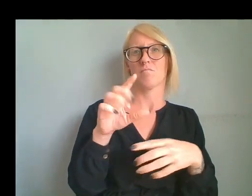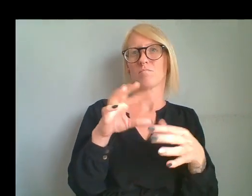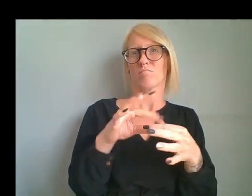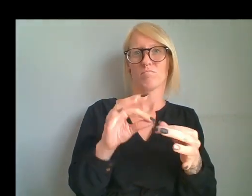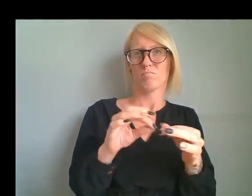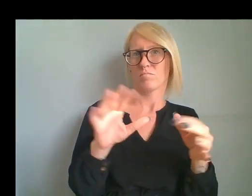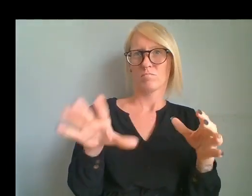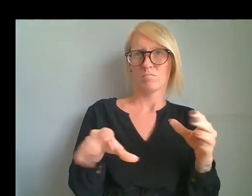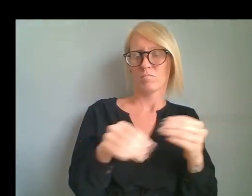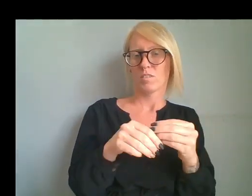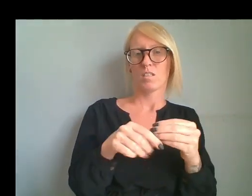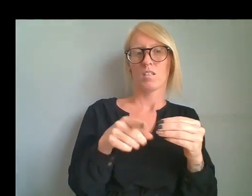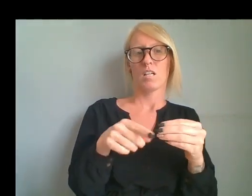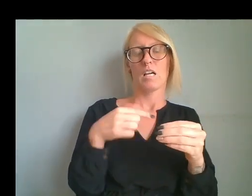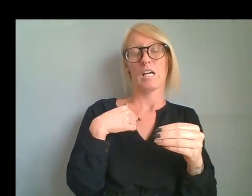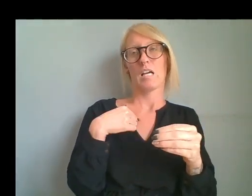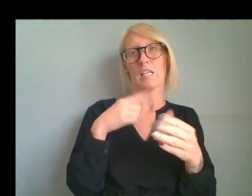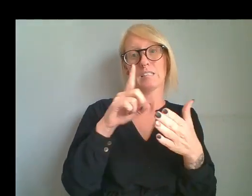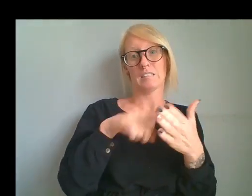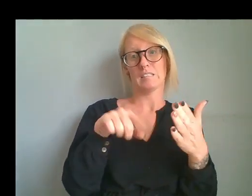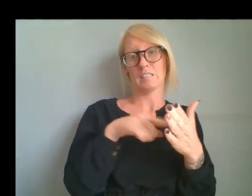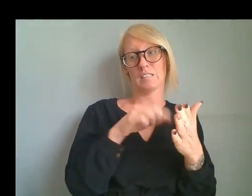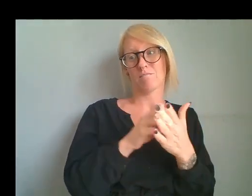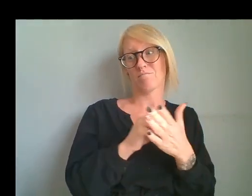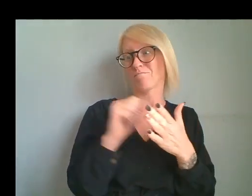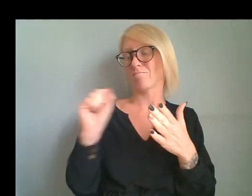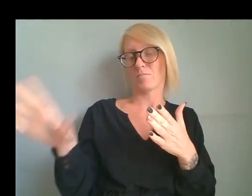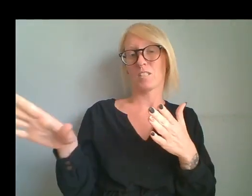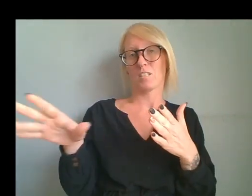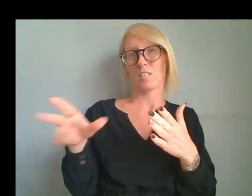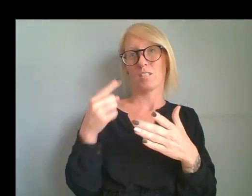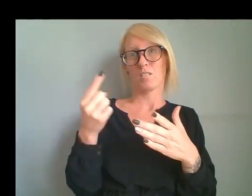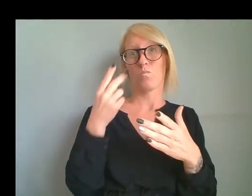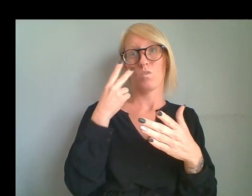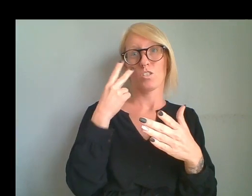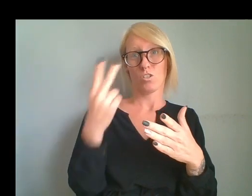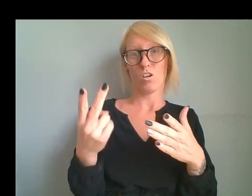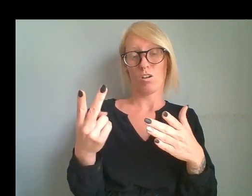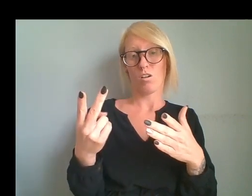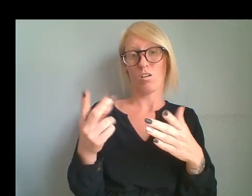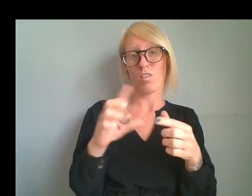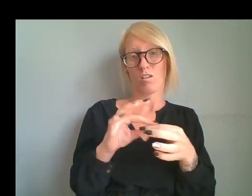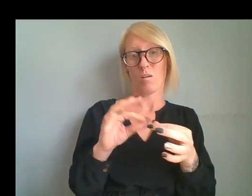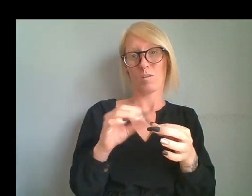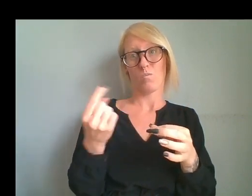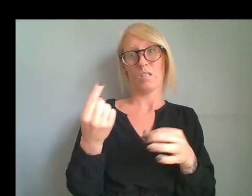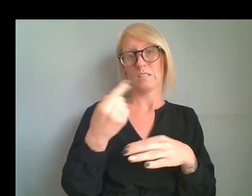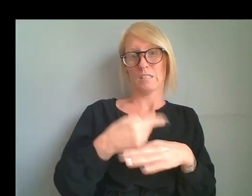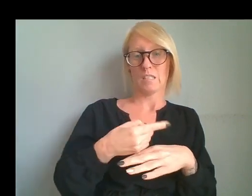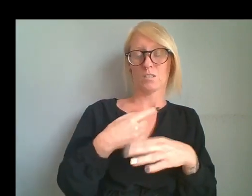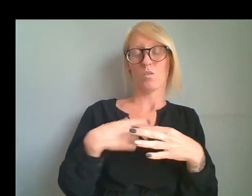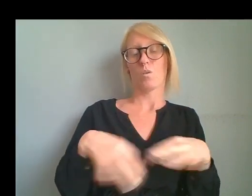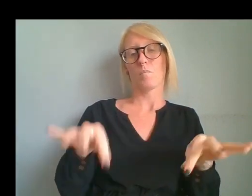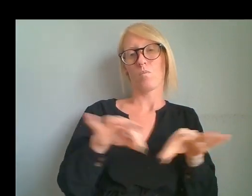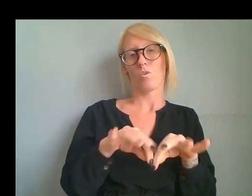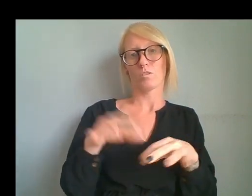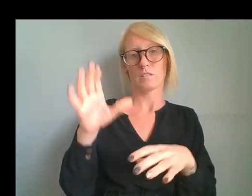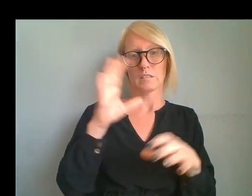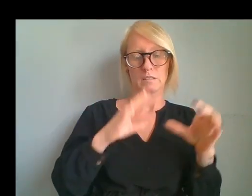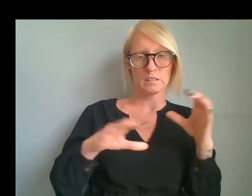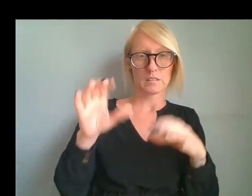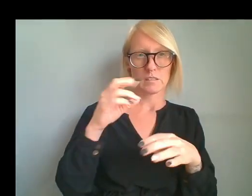But you know, the only thing is, if somebody saw it, it was up there, you know, for a day. So that's why it's important to go in and monitor too, to see if people